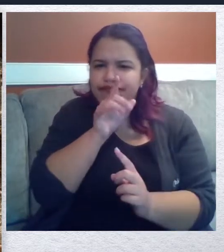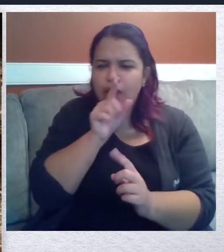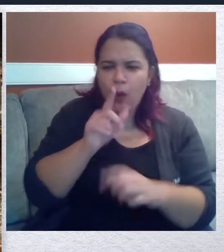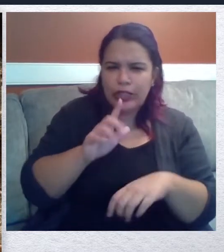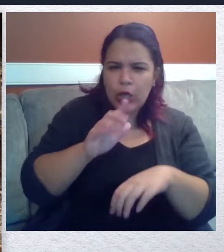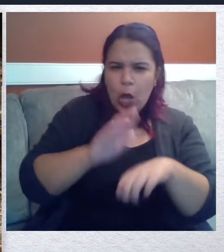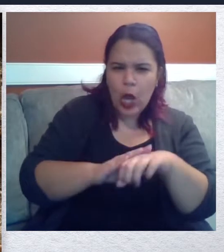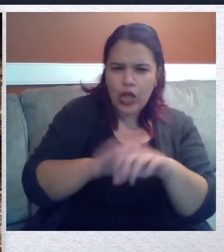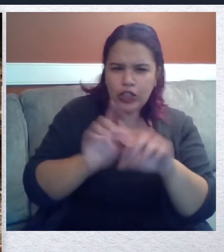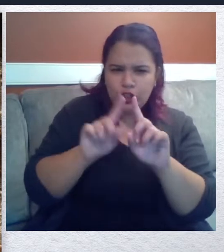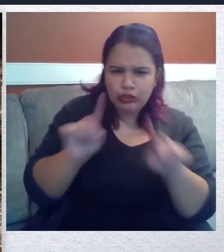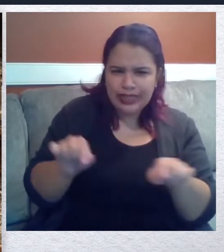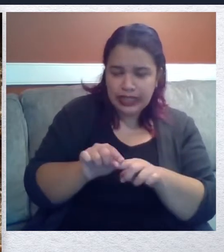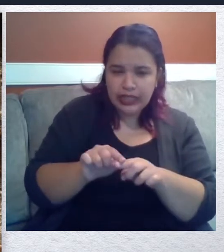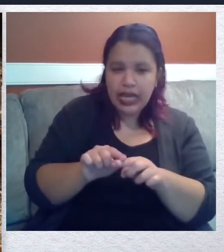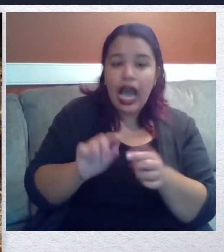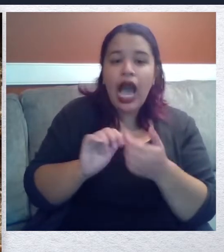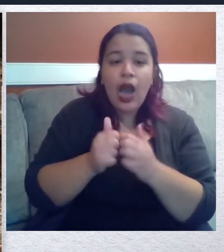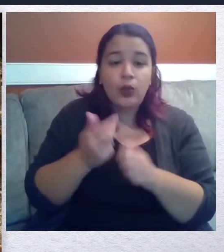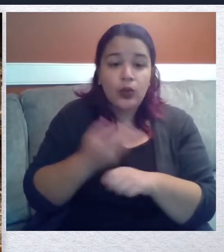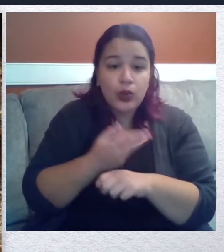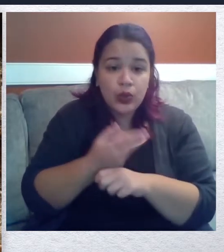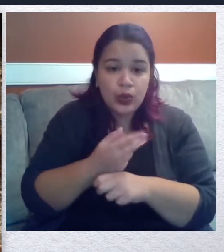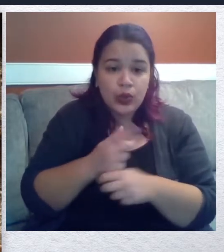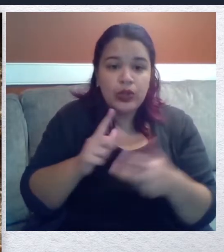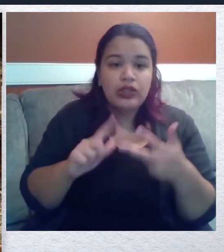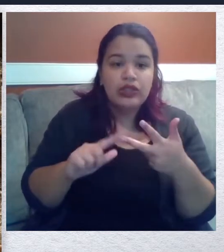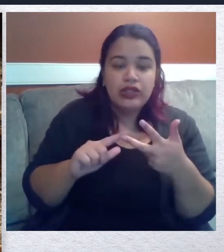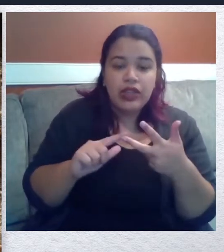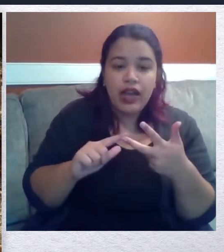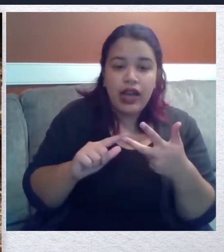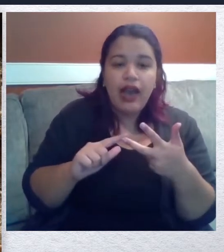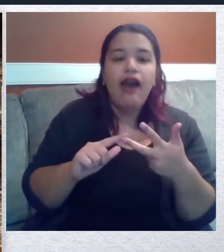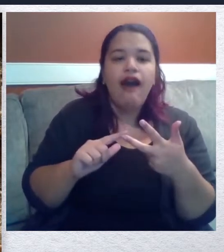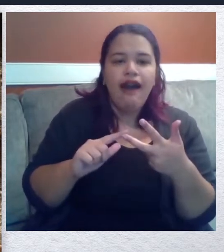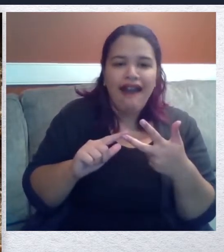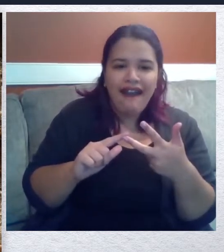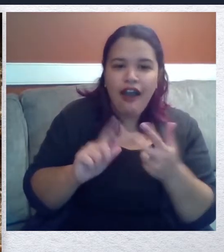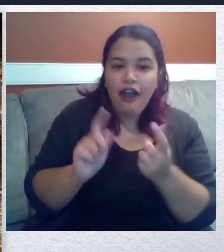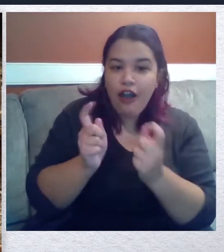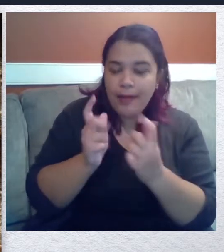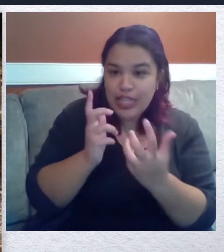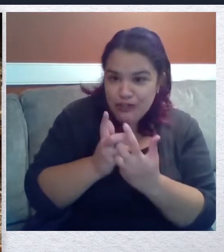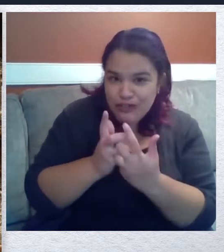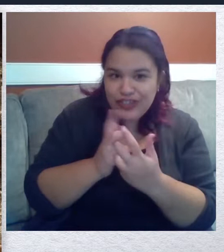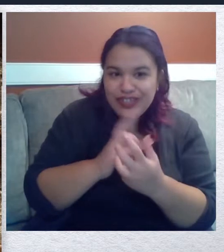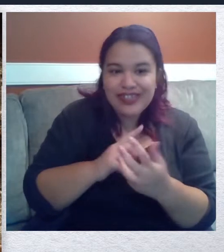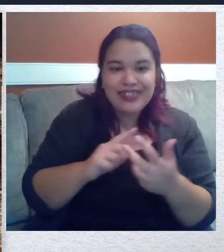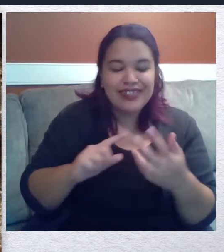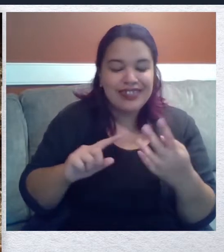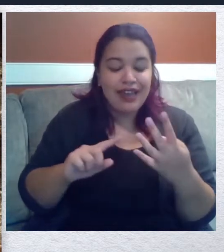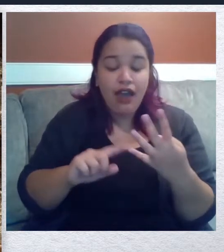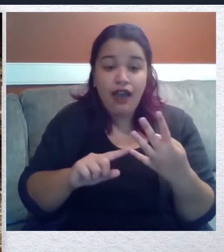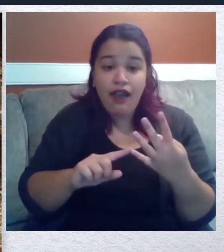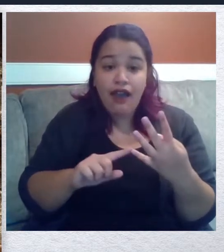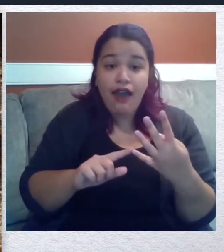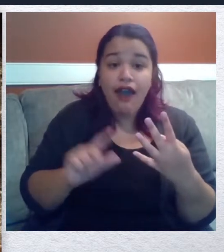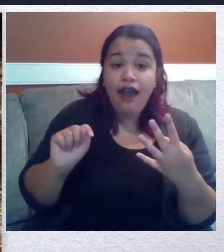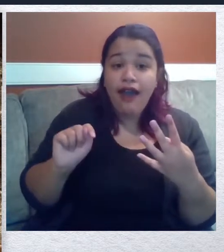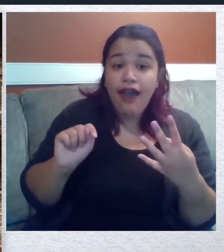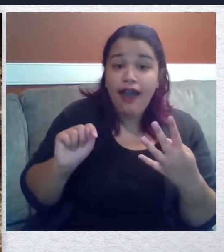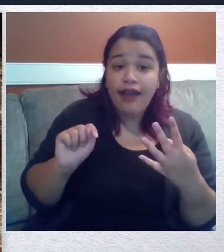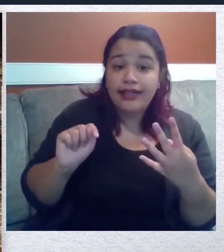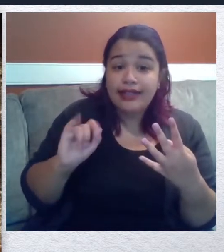any necessary accommodations during the hiring event. We will also review a couple of tip sheets, one